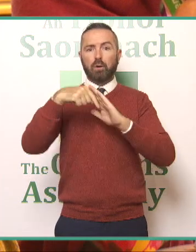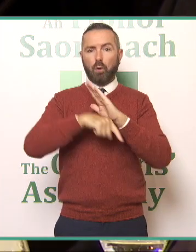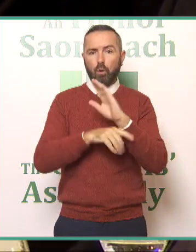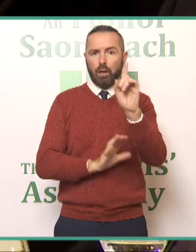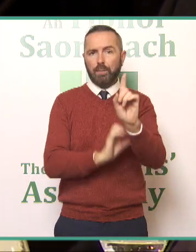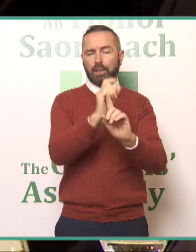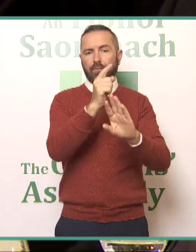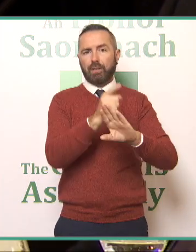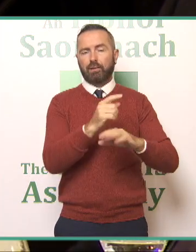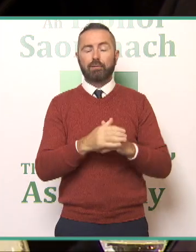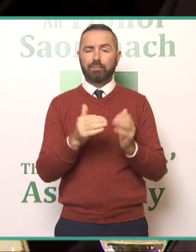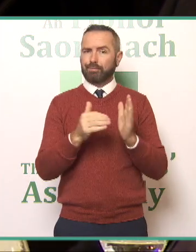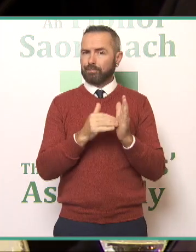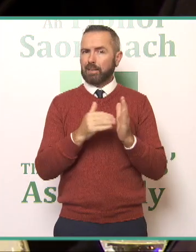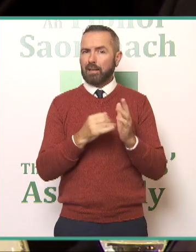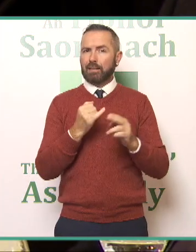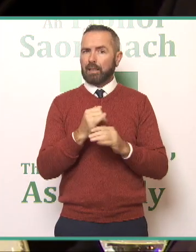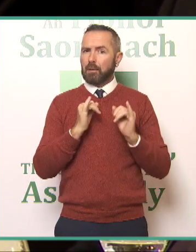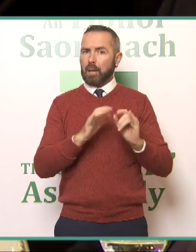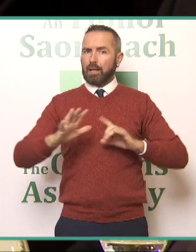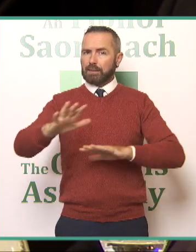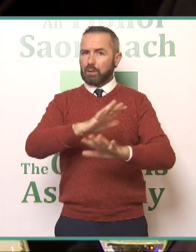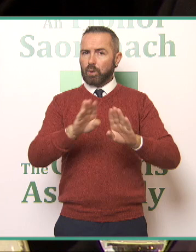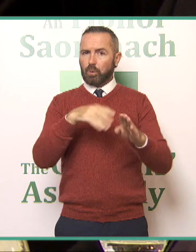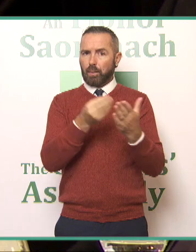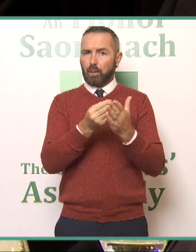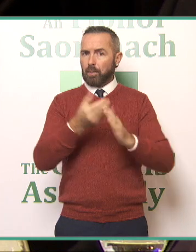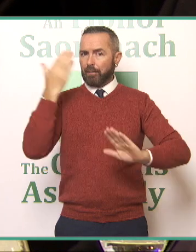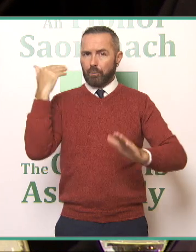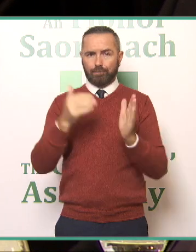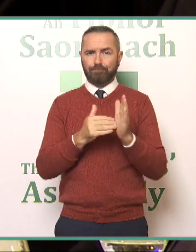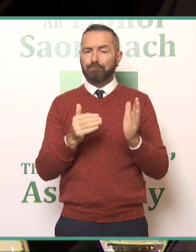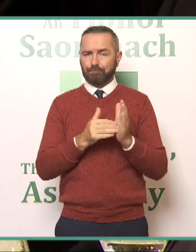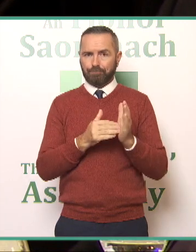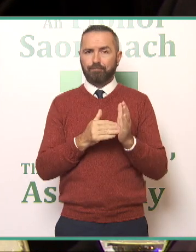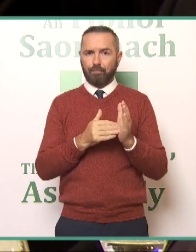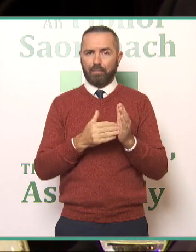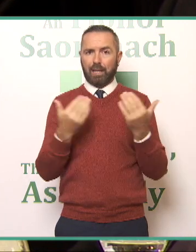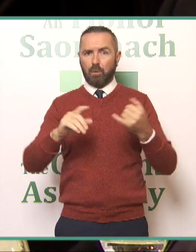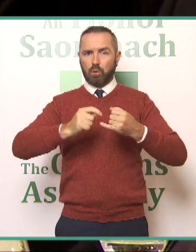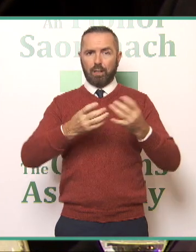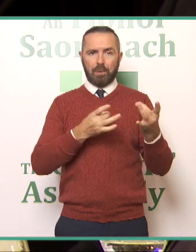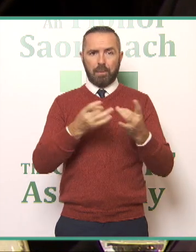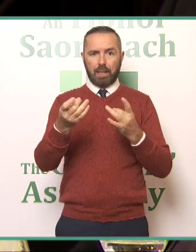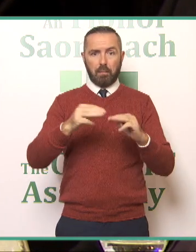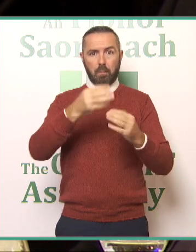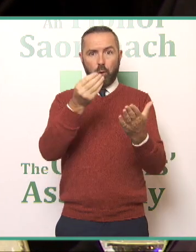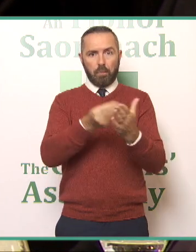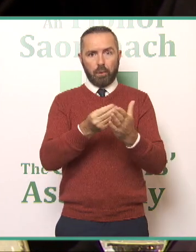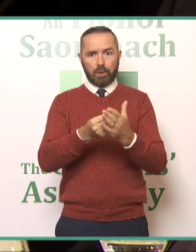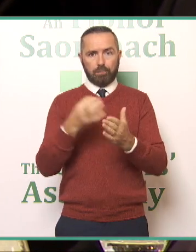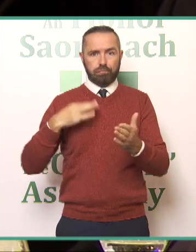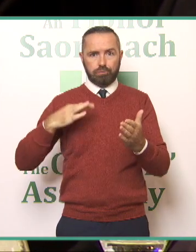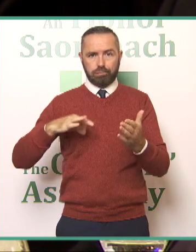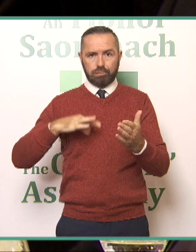we have been in very bad places with money in this country before, and we are trying to make money. This is one aspect of it. There have also been debates